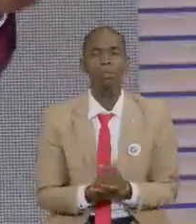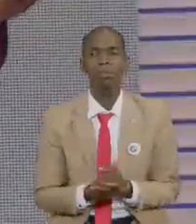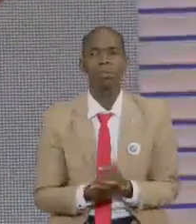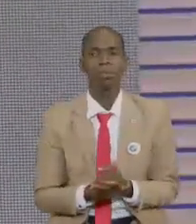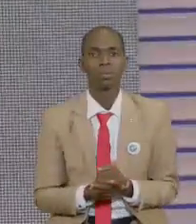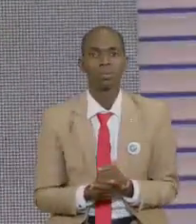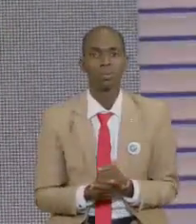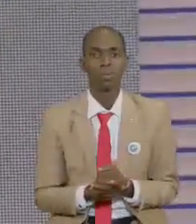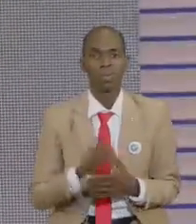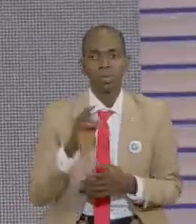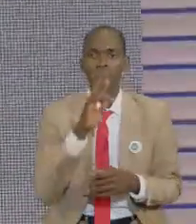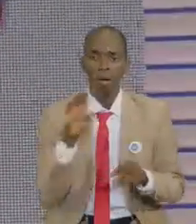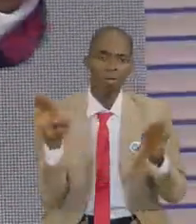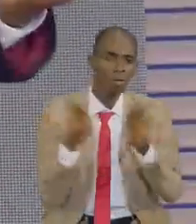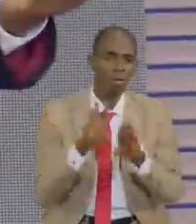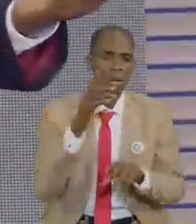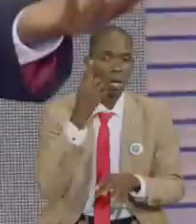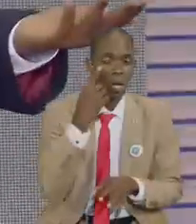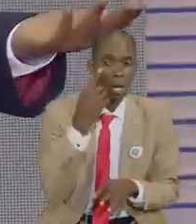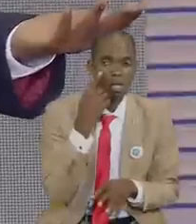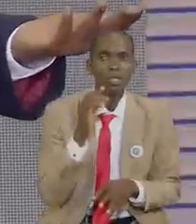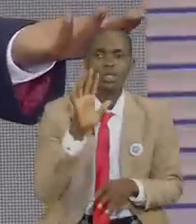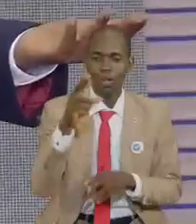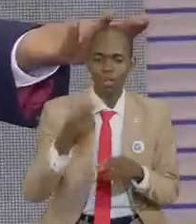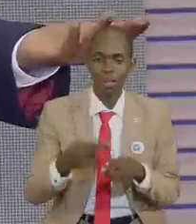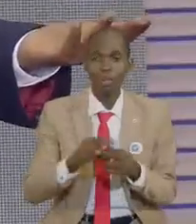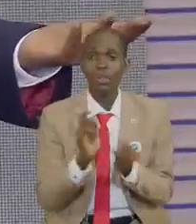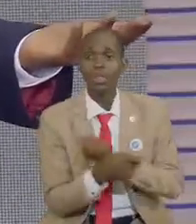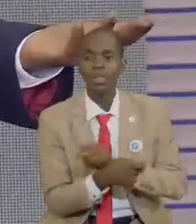You're closing your eyes. Your name is still your name.